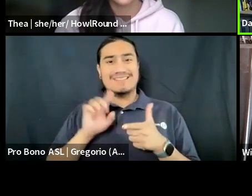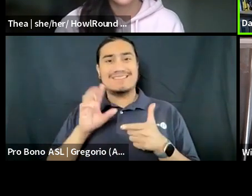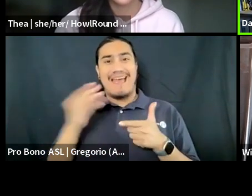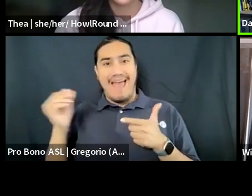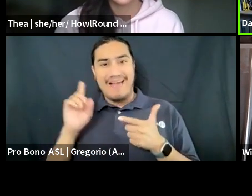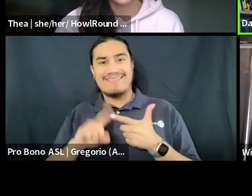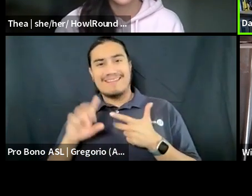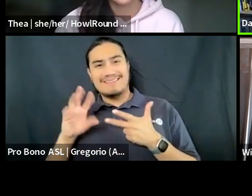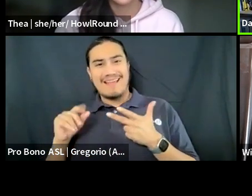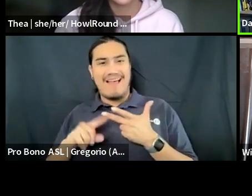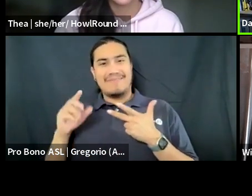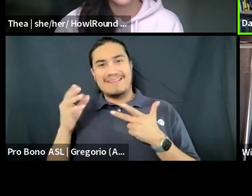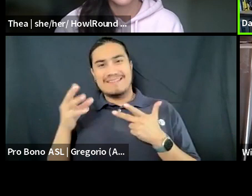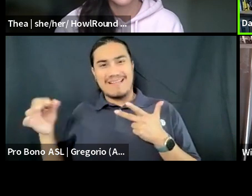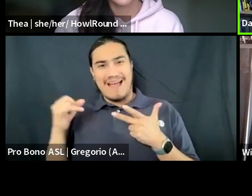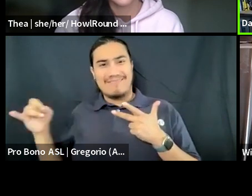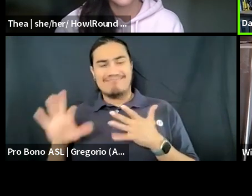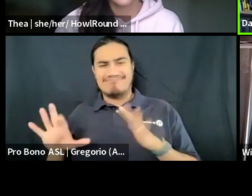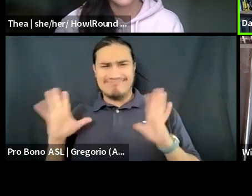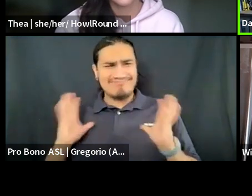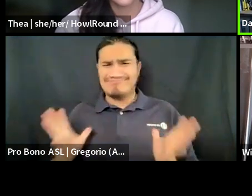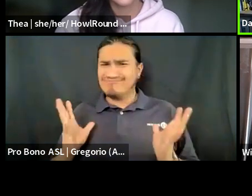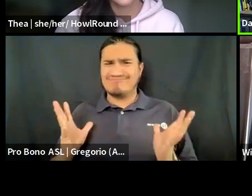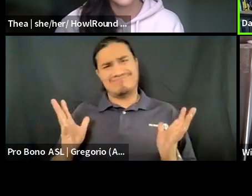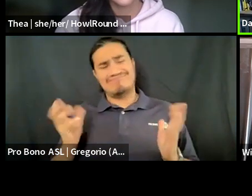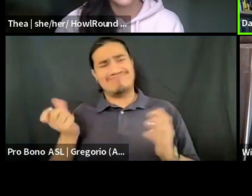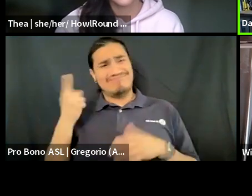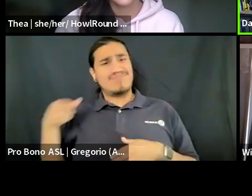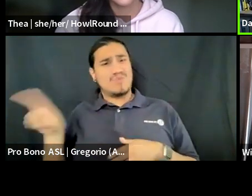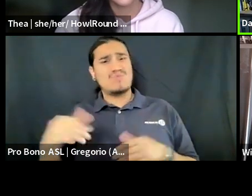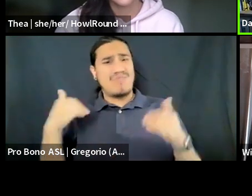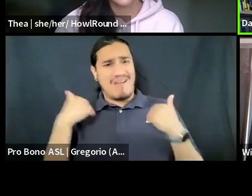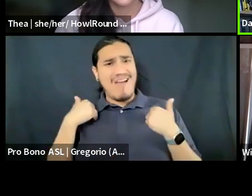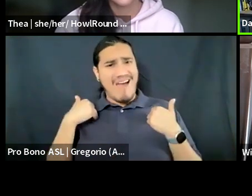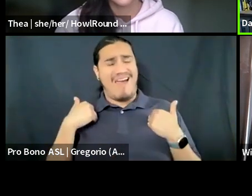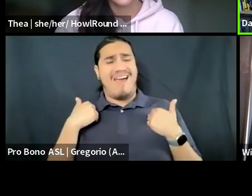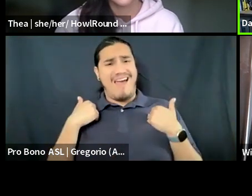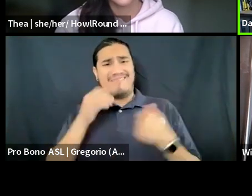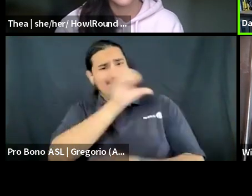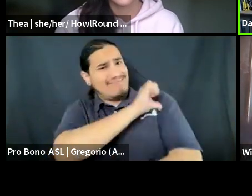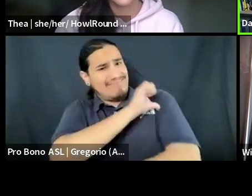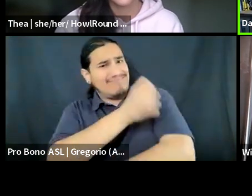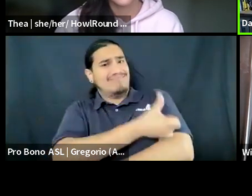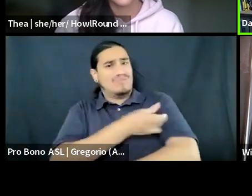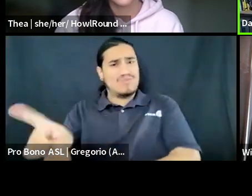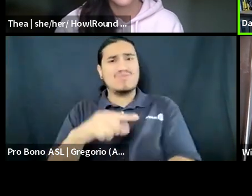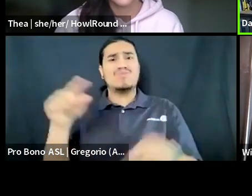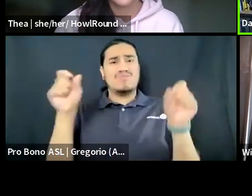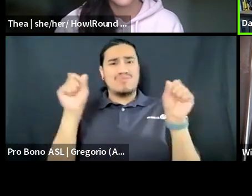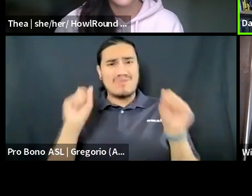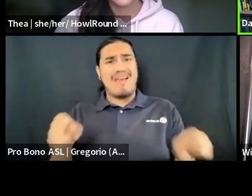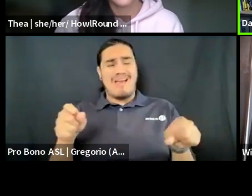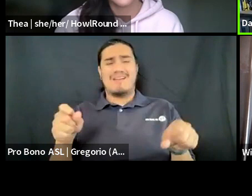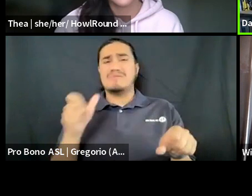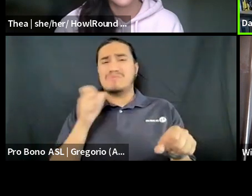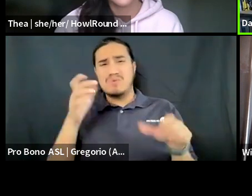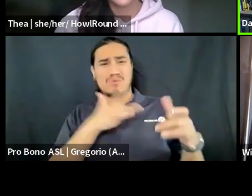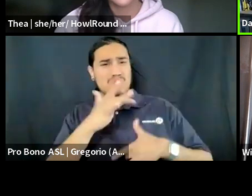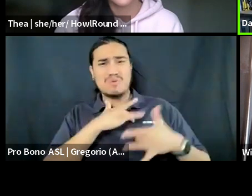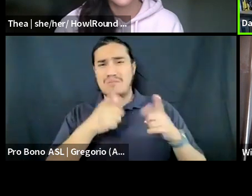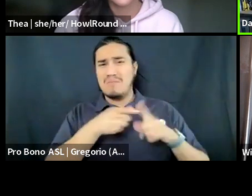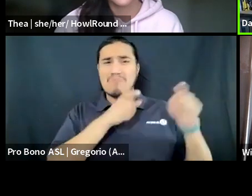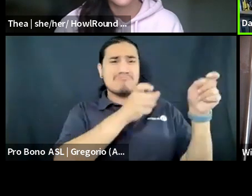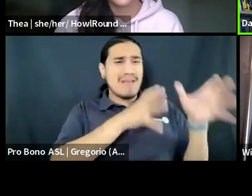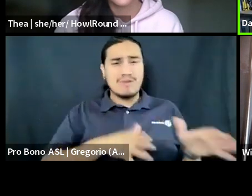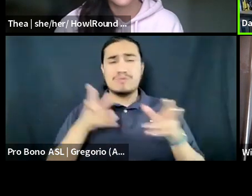that remember that everything is a choice, that you have agency. So don't worry about agents, don't worry about managers, don't worry